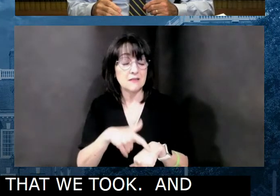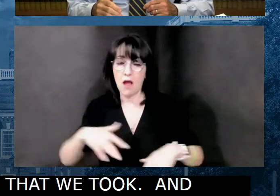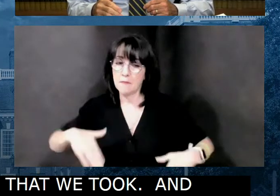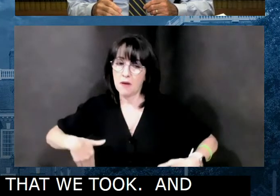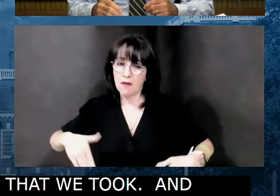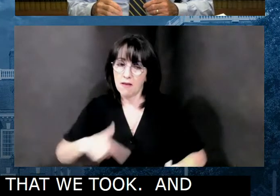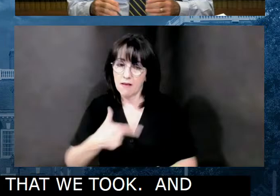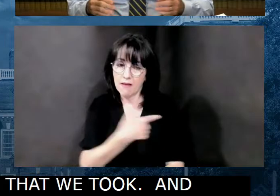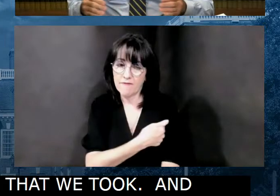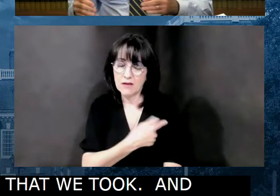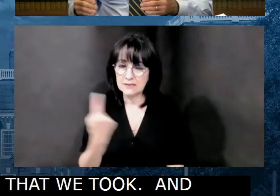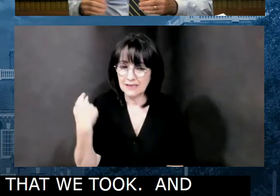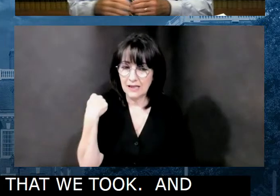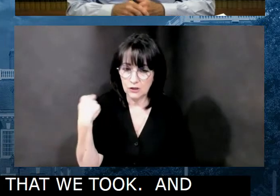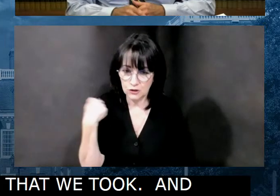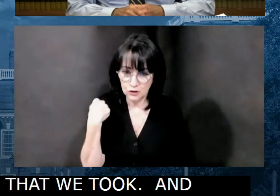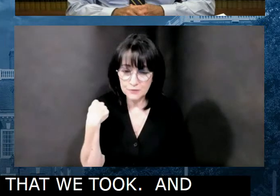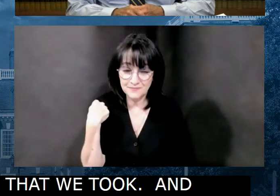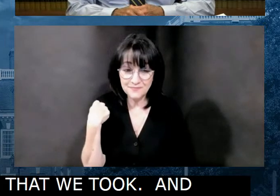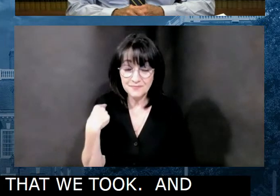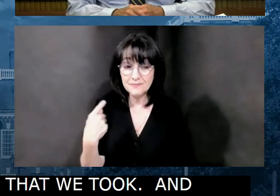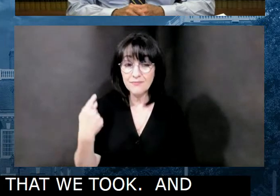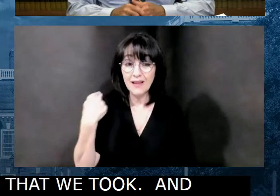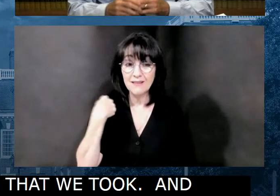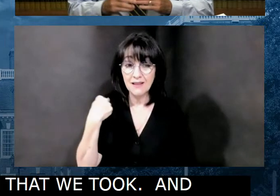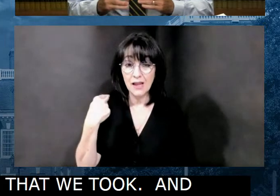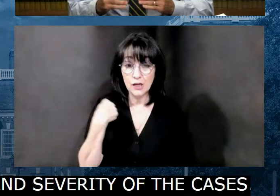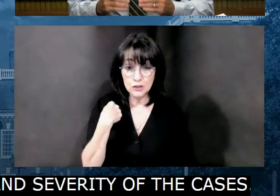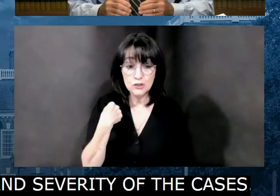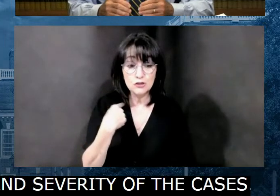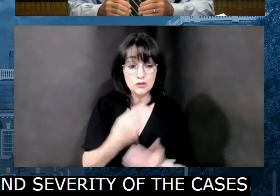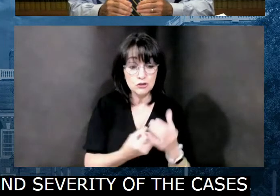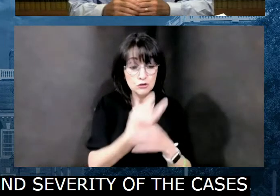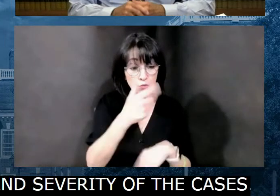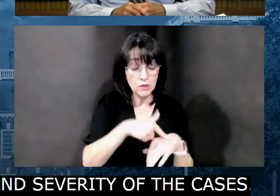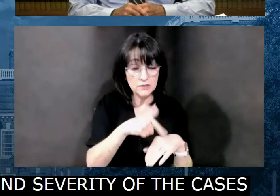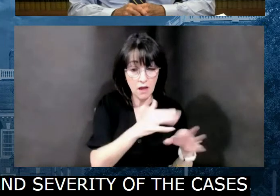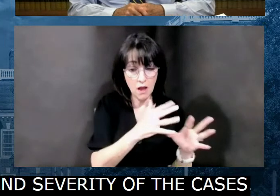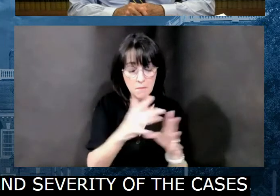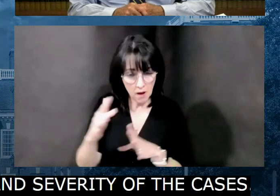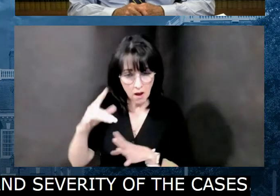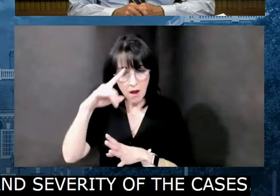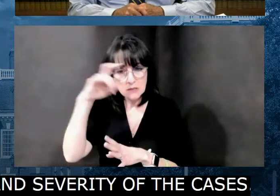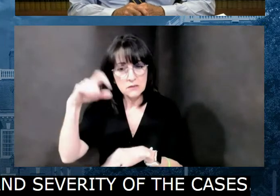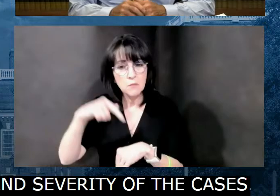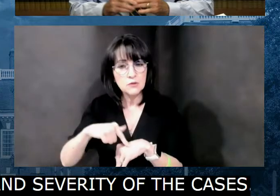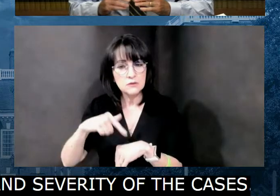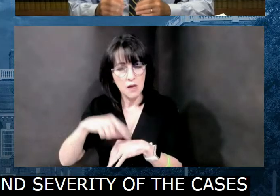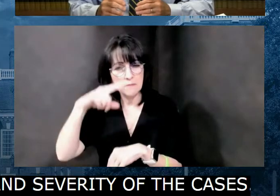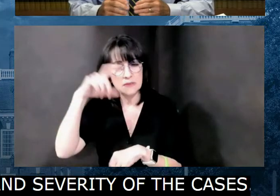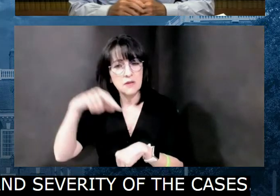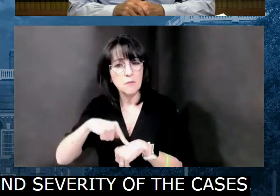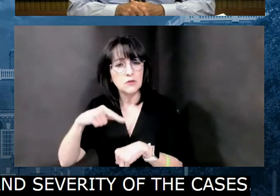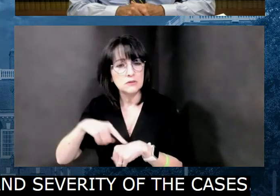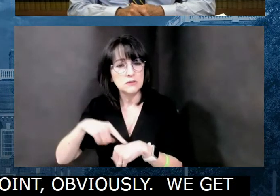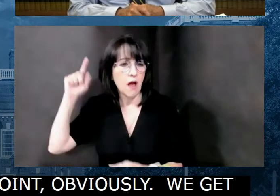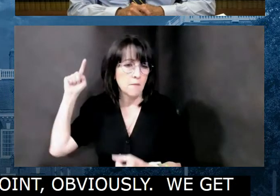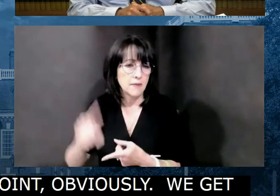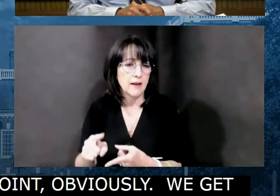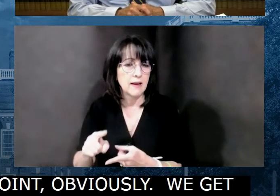the summer months and you can see hospitalizations are down, positive cases are down. We're starting to